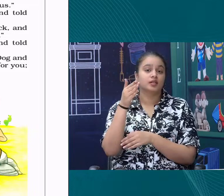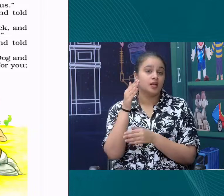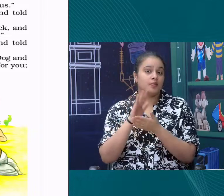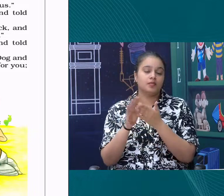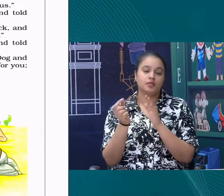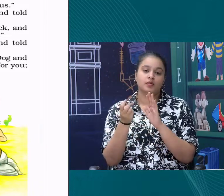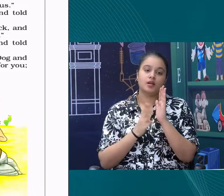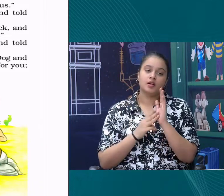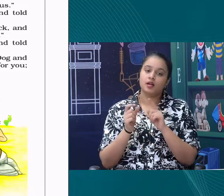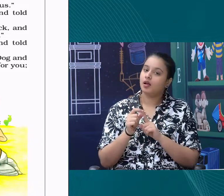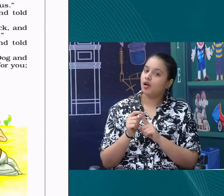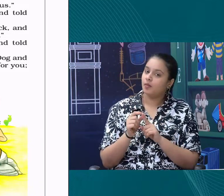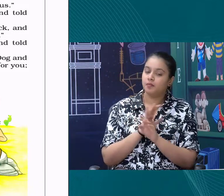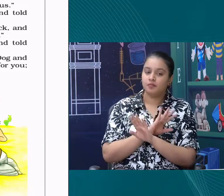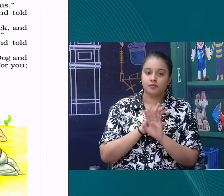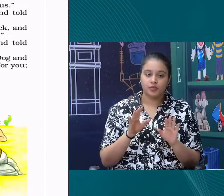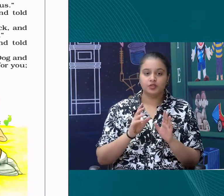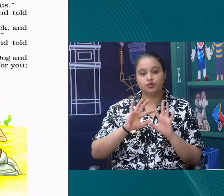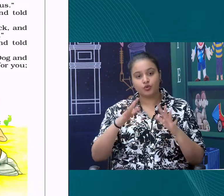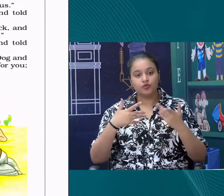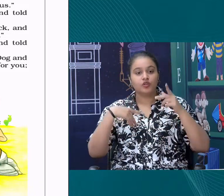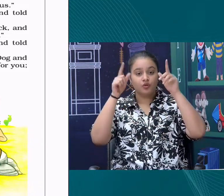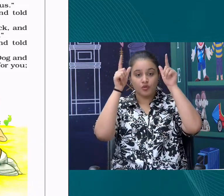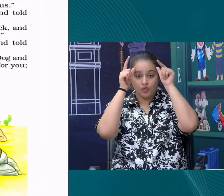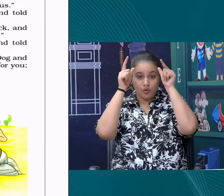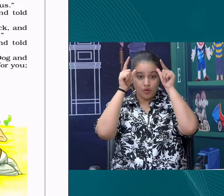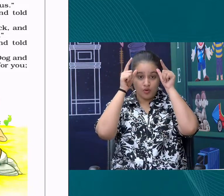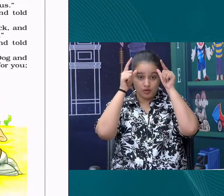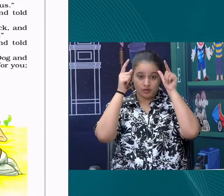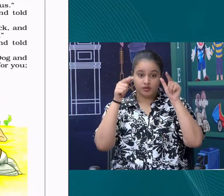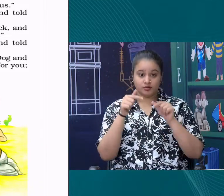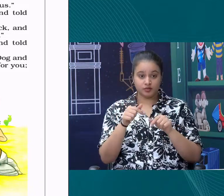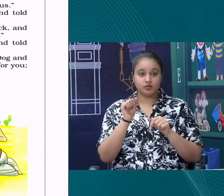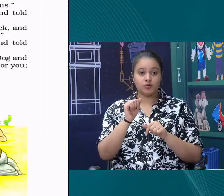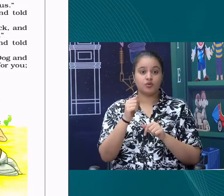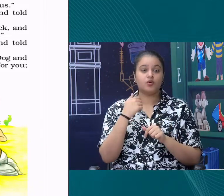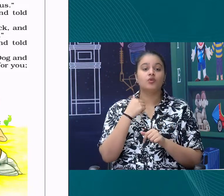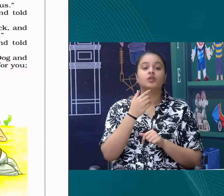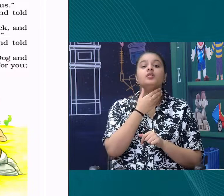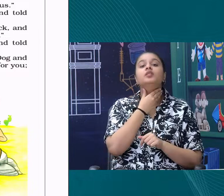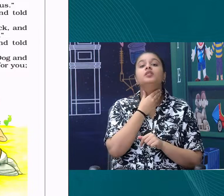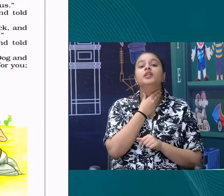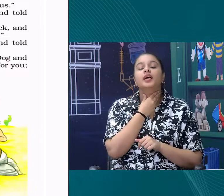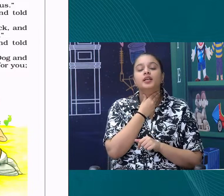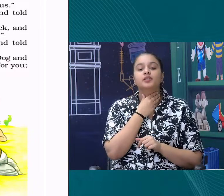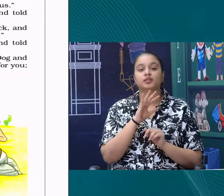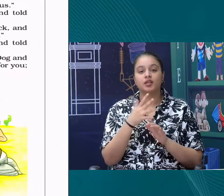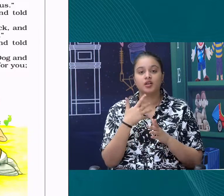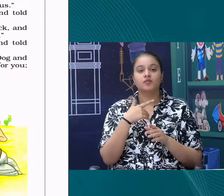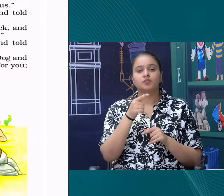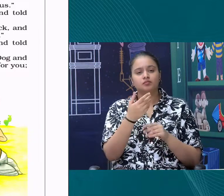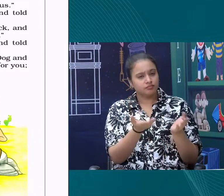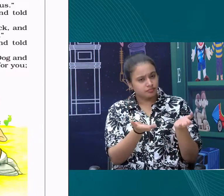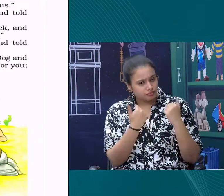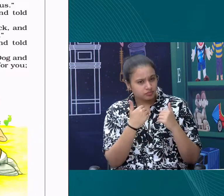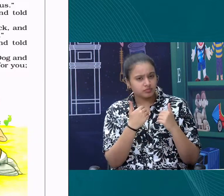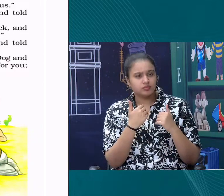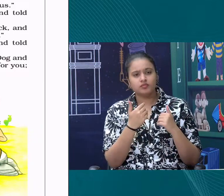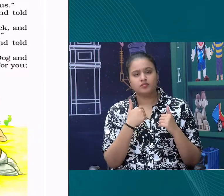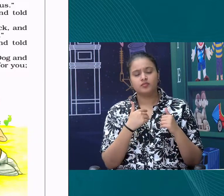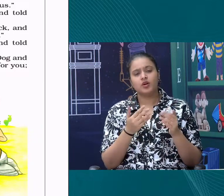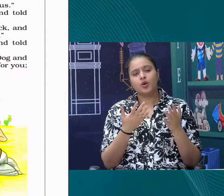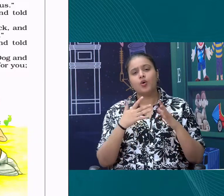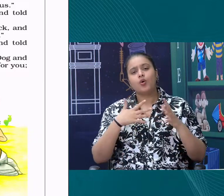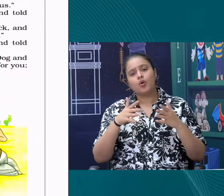the man. Presently, the ox came to him with the yoke on his neck and said, "Camel, oh camel,